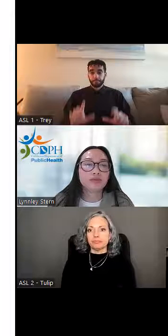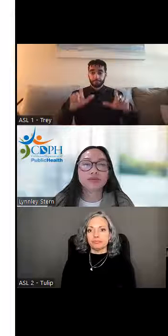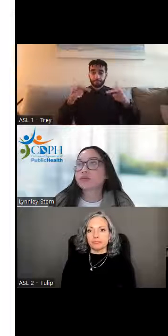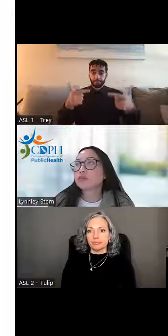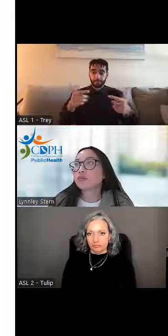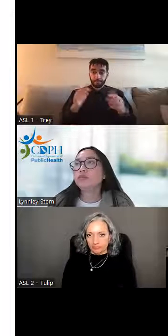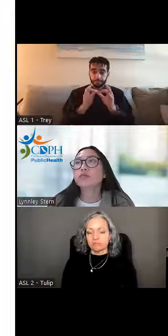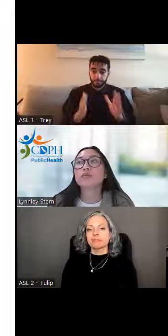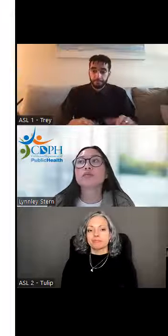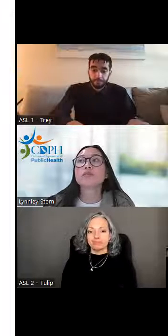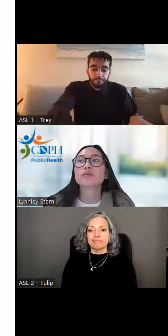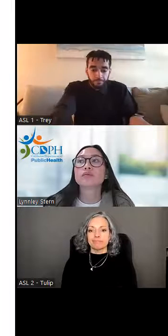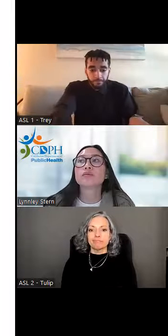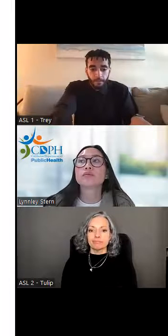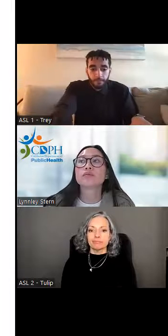please.